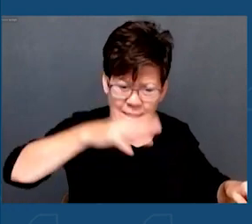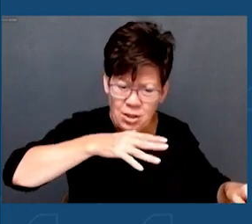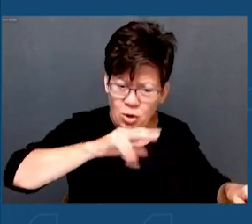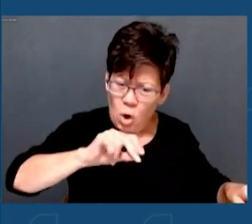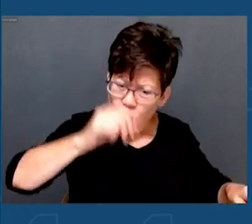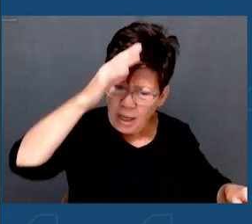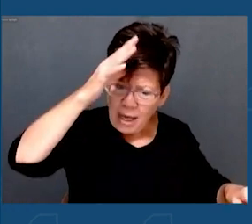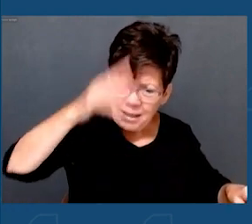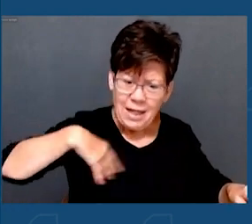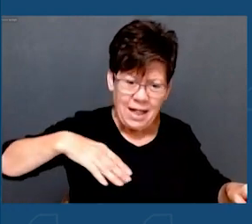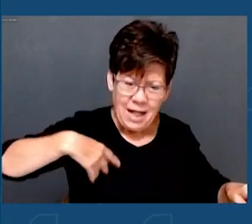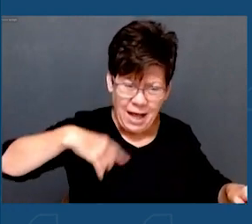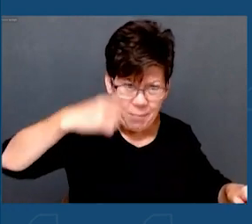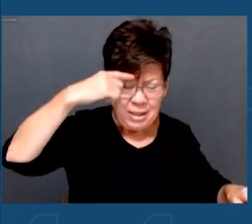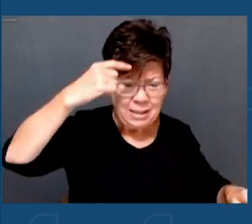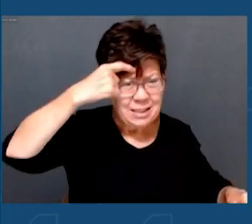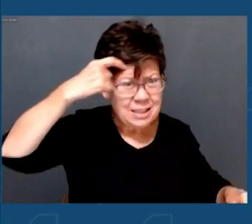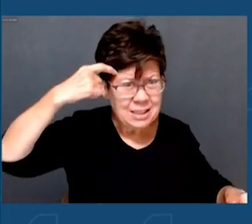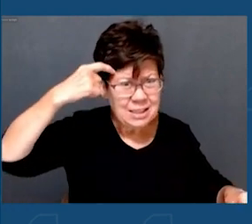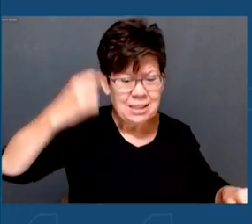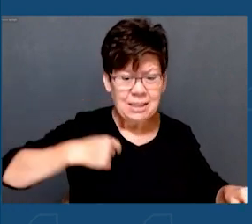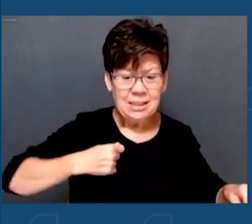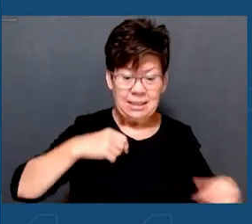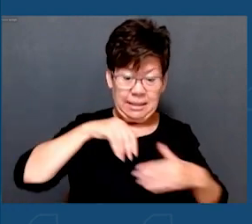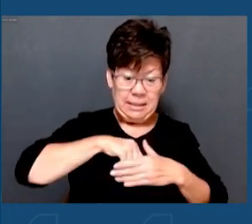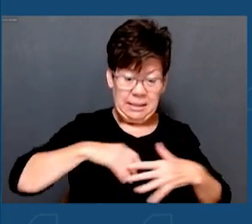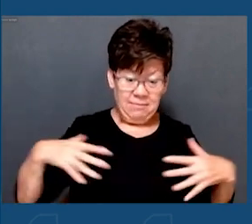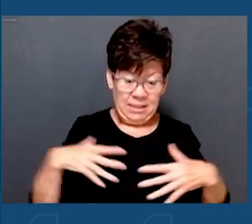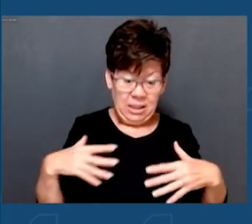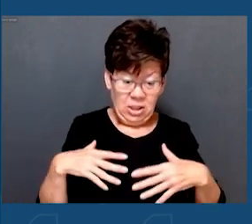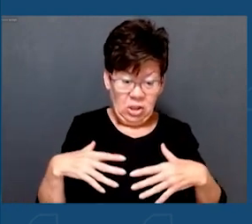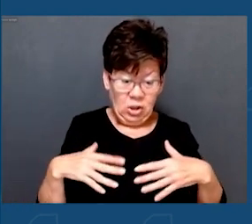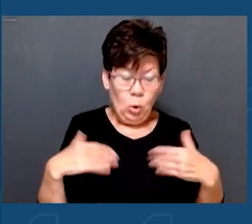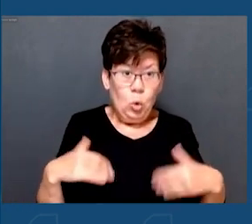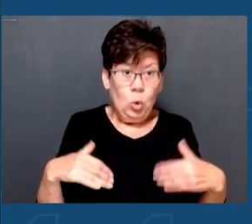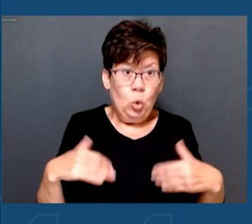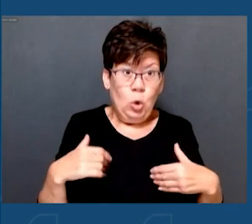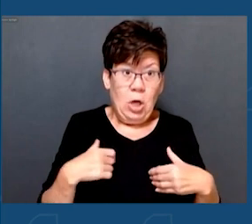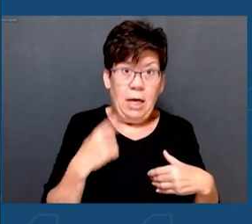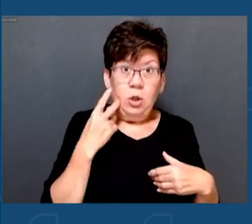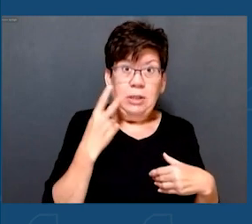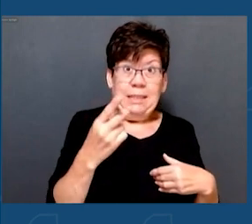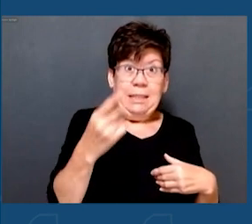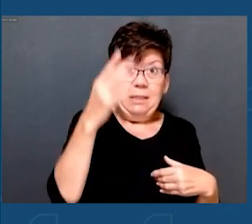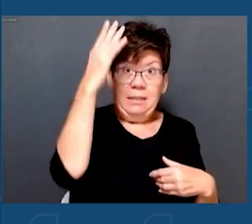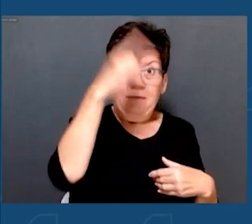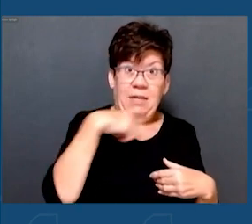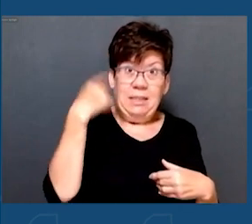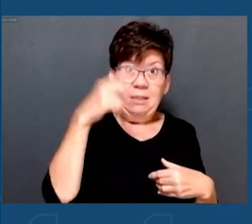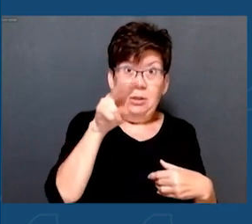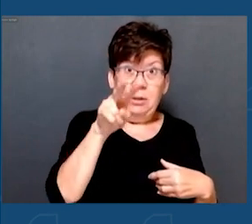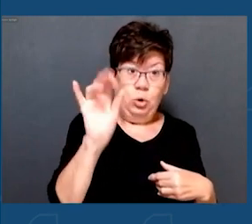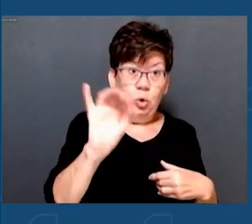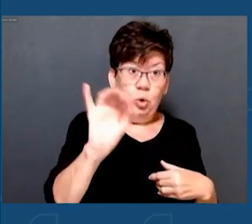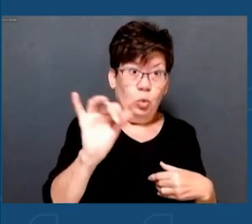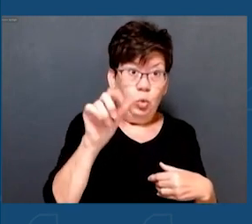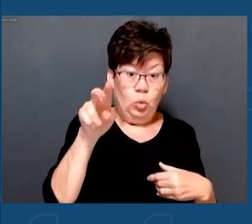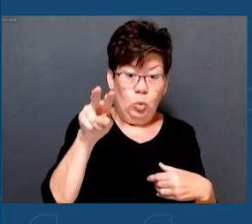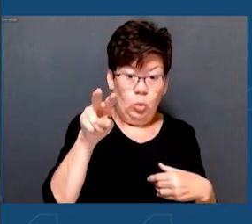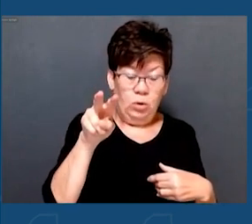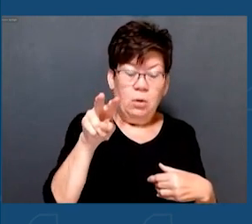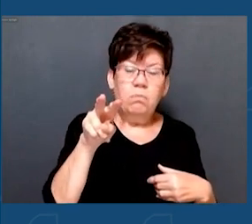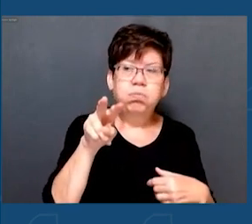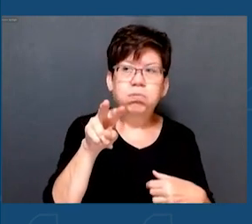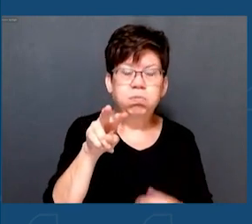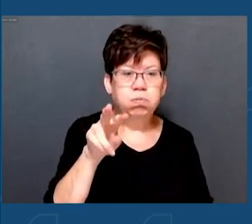And I remember the fear I felt and the fear I could see in him. This is a